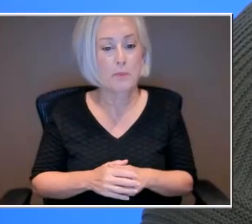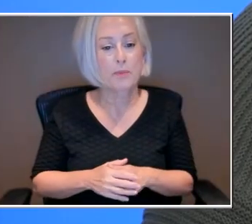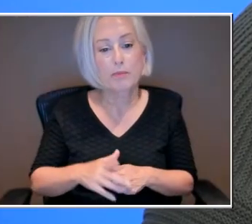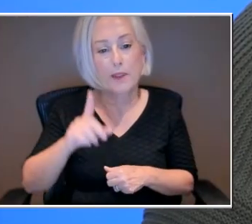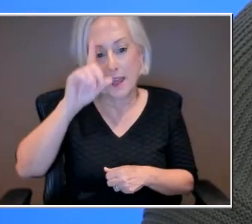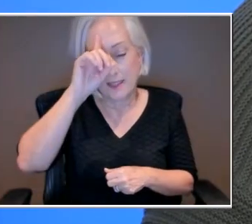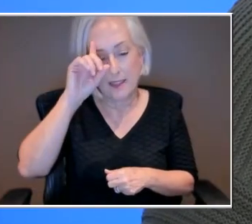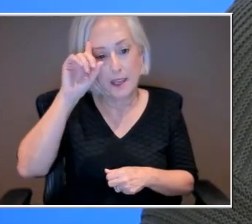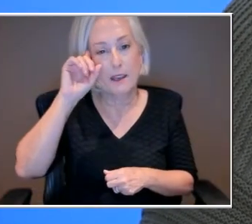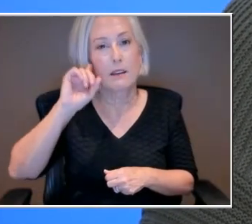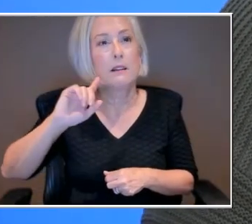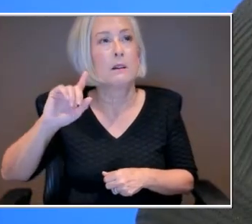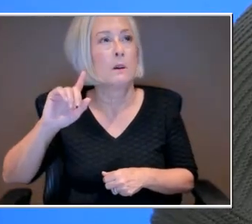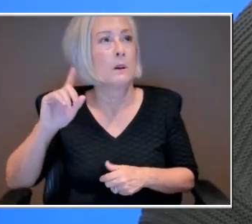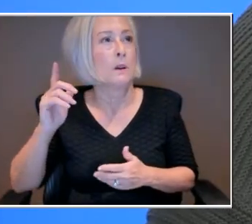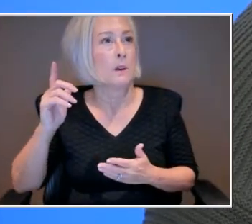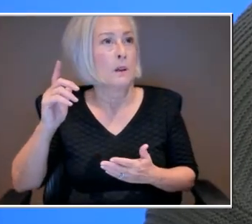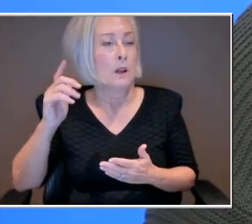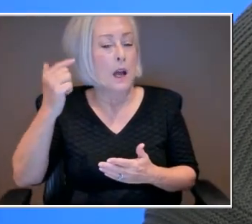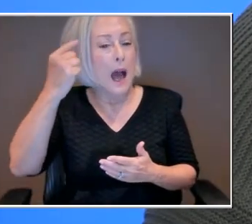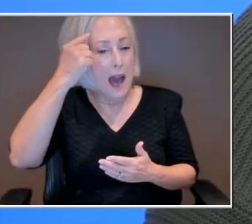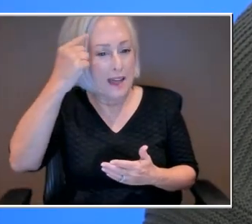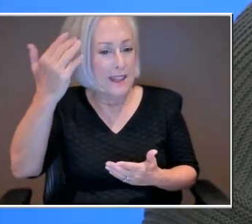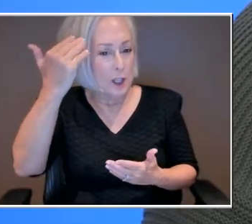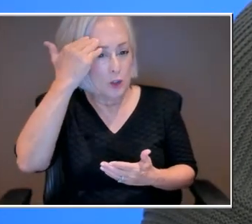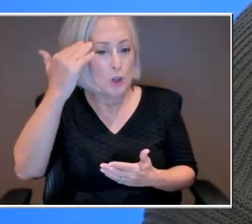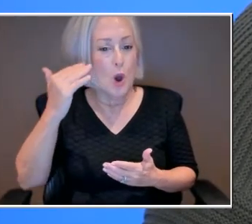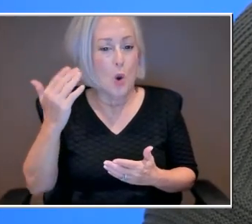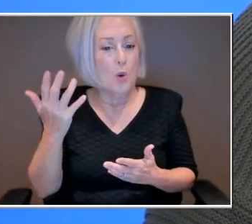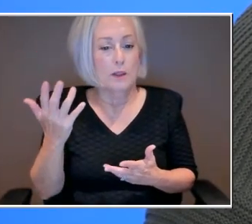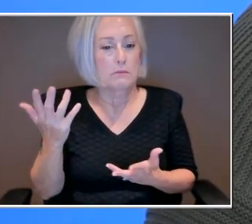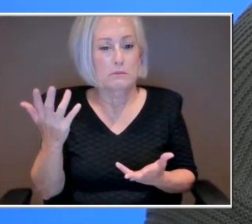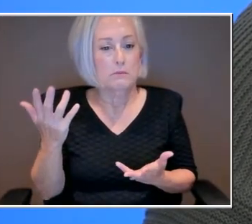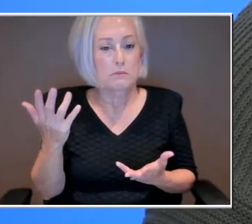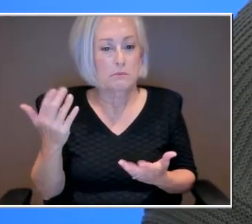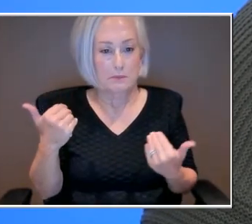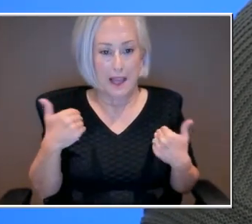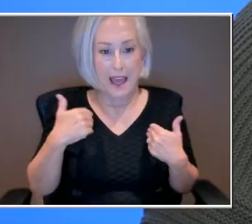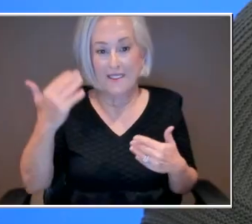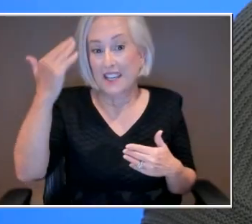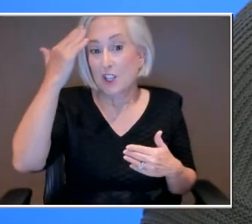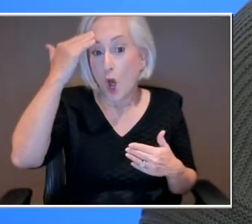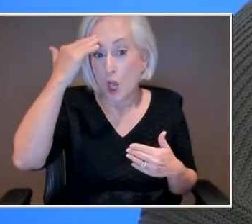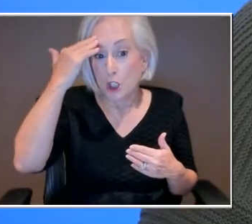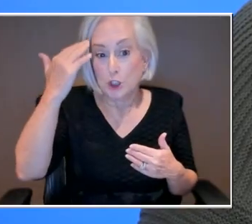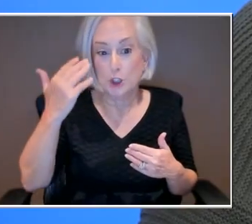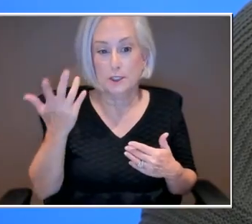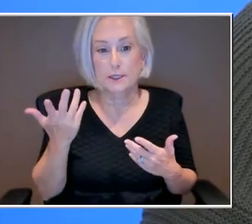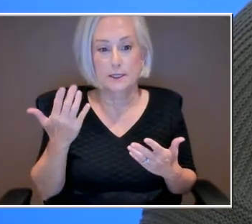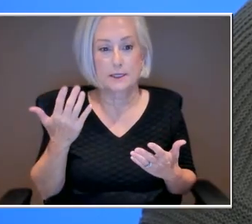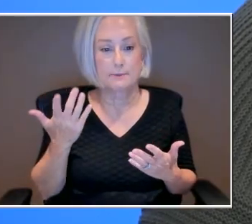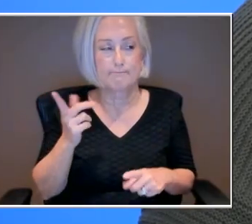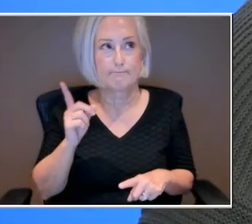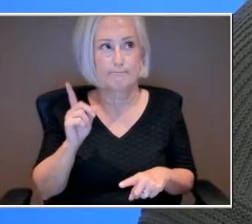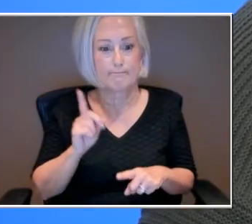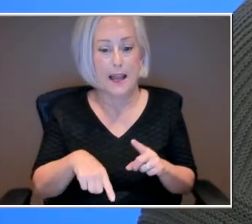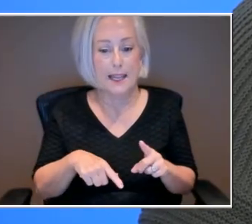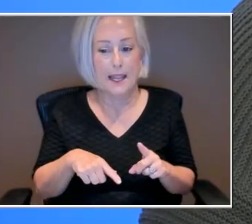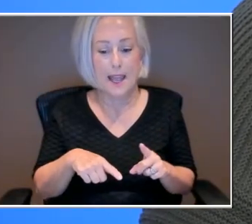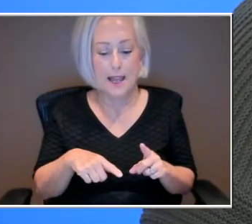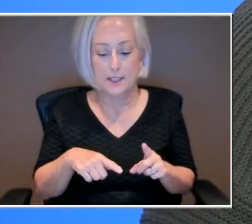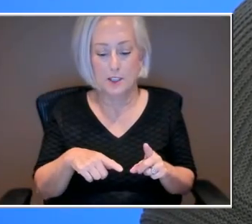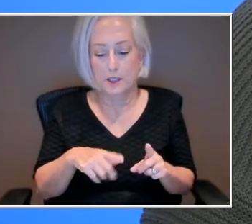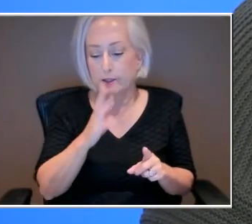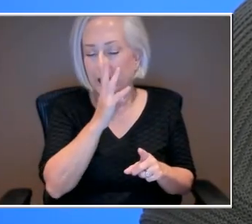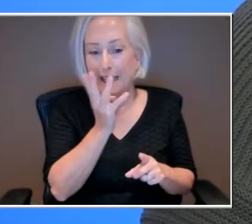knowing, you know, just having that knowledge, I was like, I can't let this go, because the odds of it